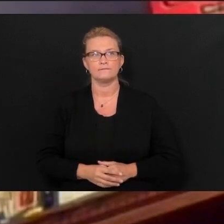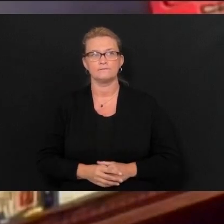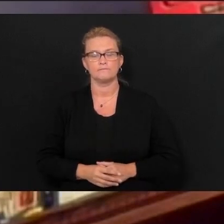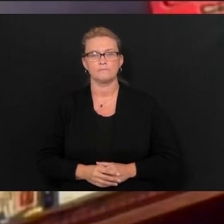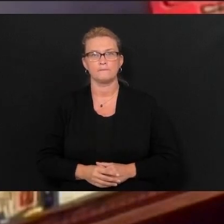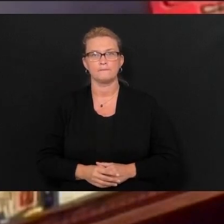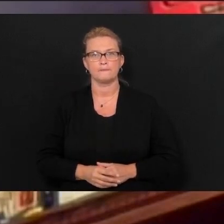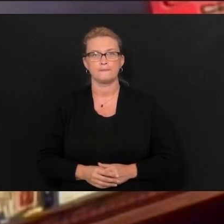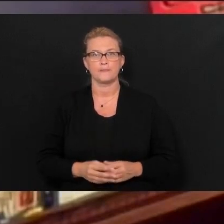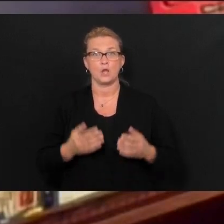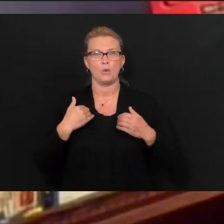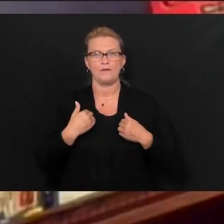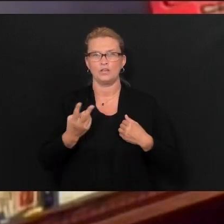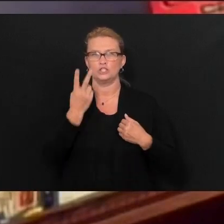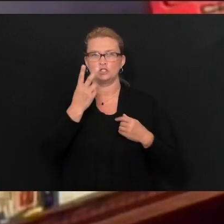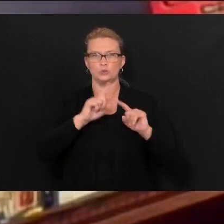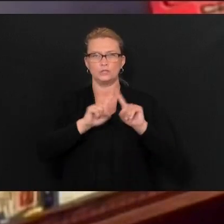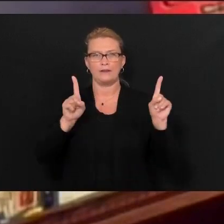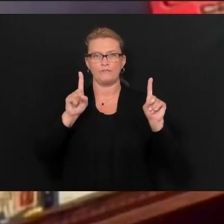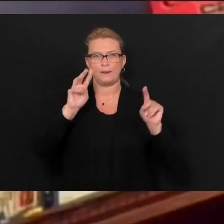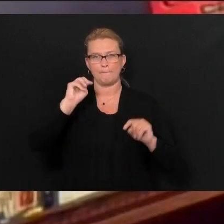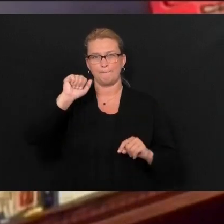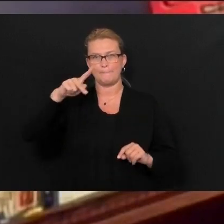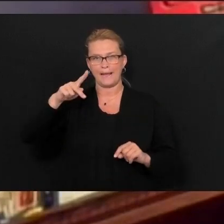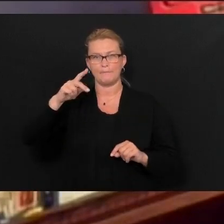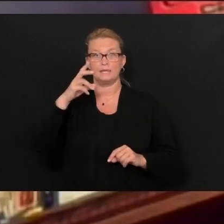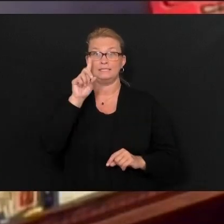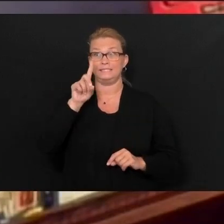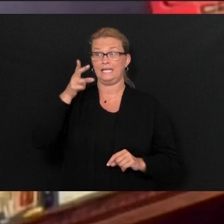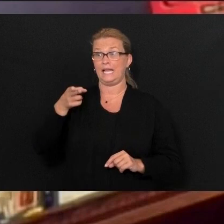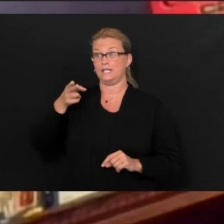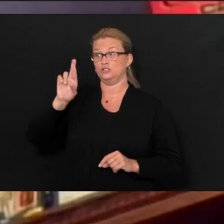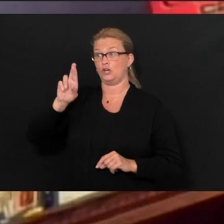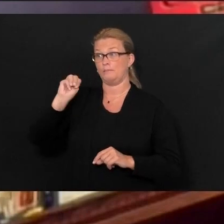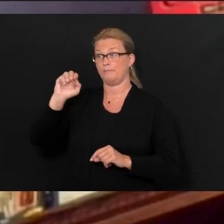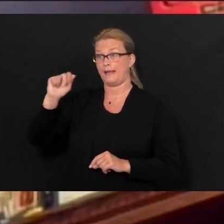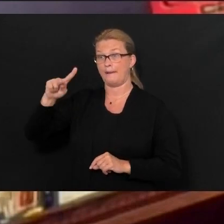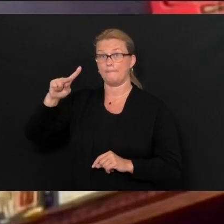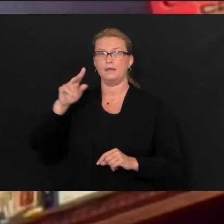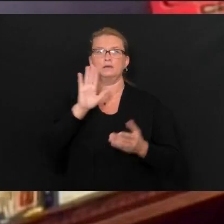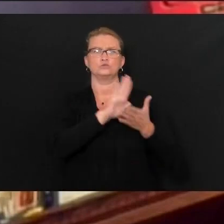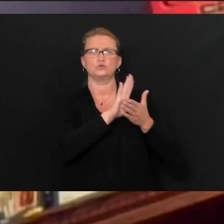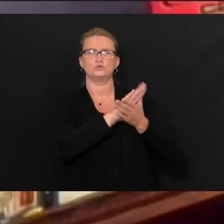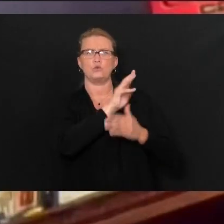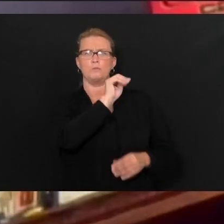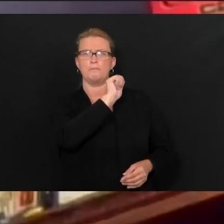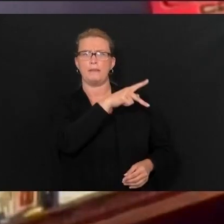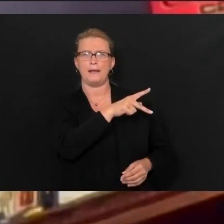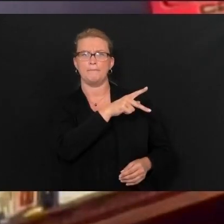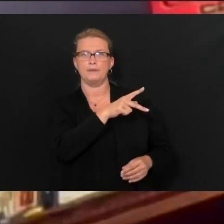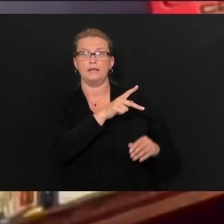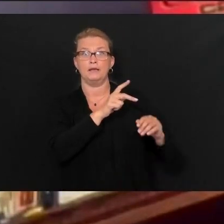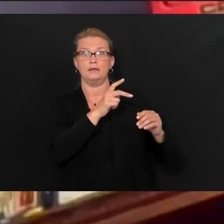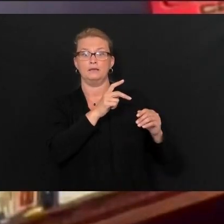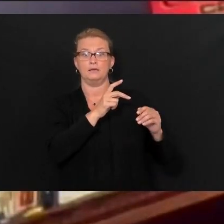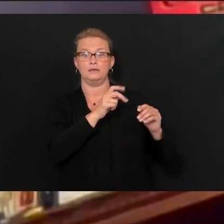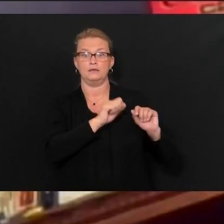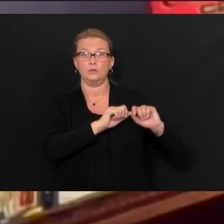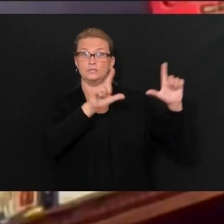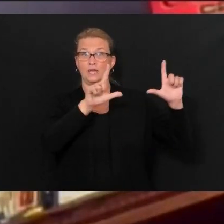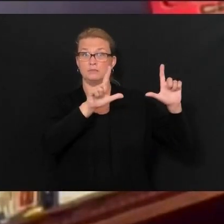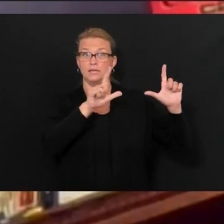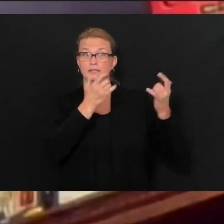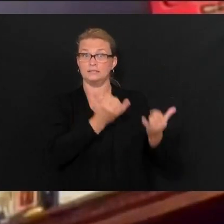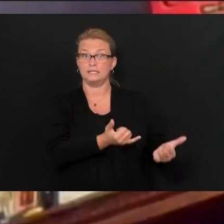we have two different maps, the school map and the DHHR map. And the school map was updated today, and I assume